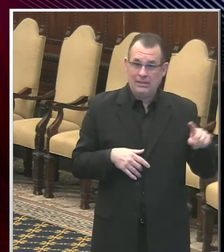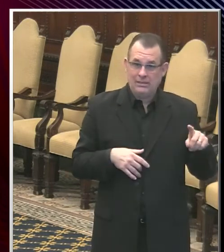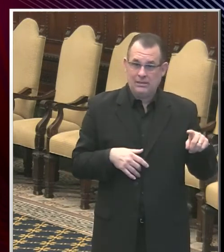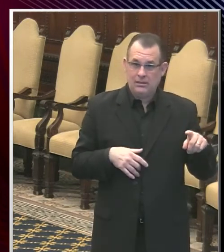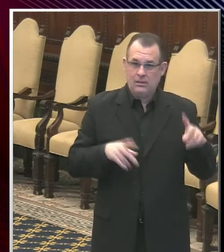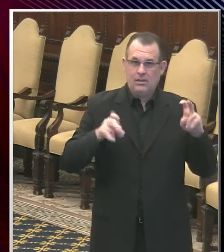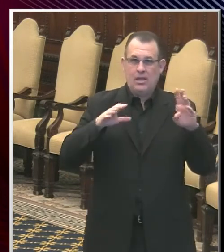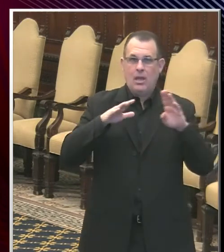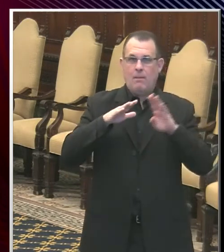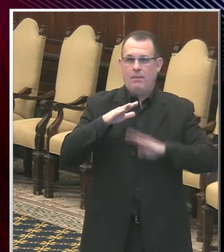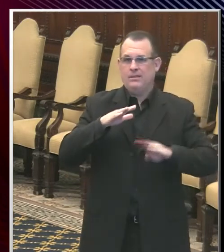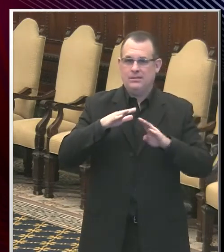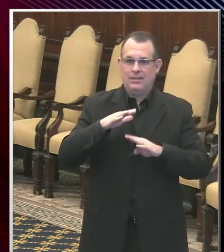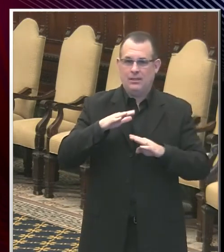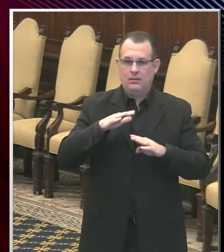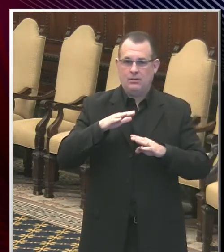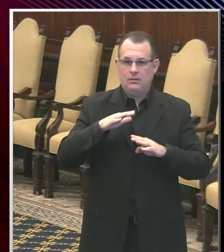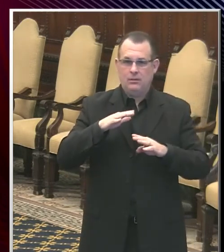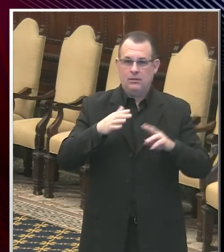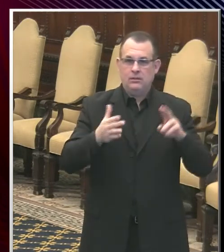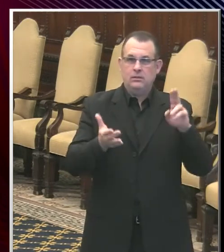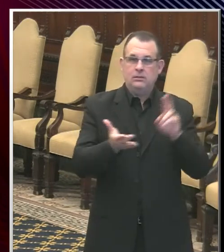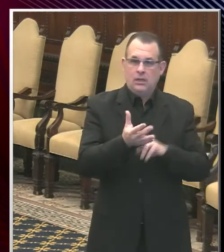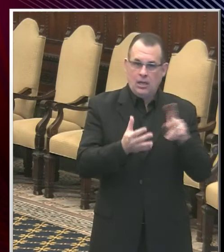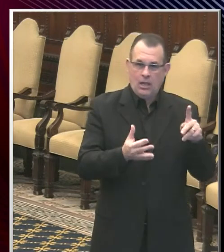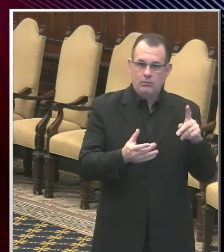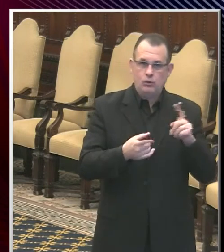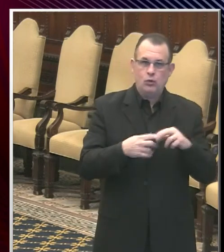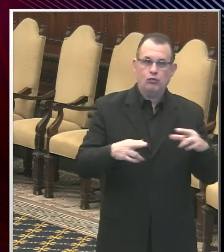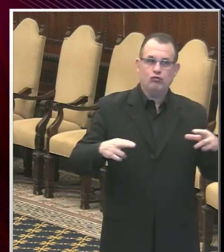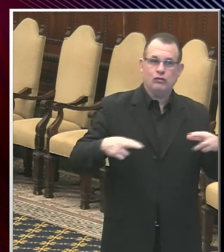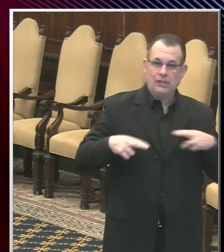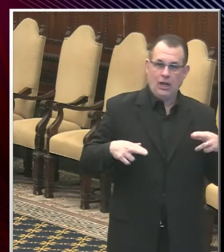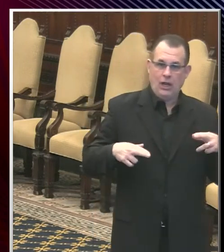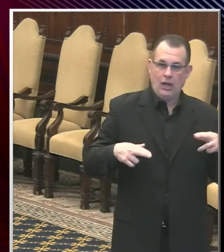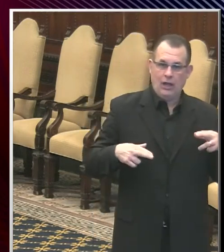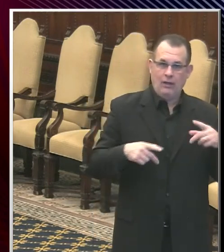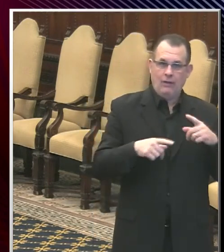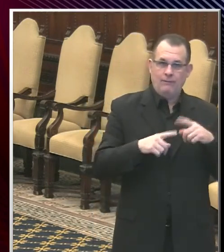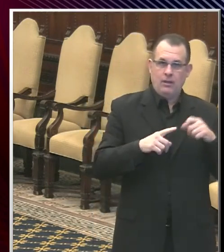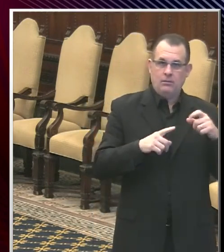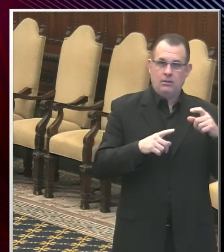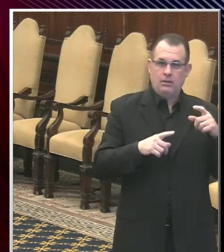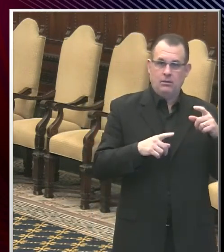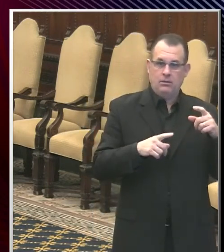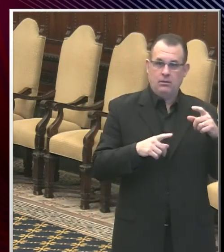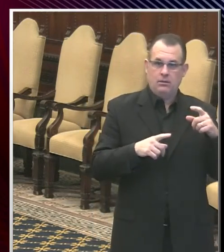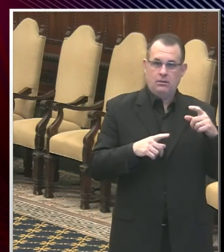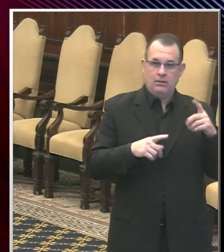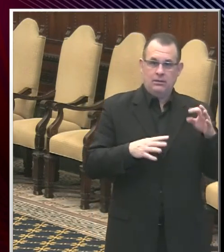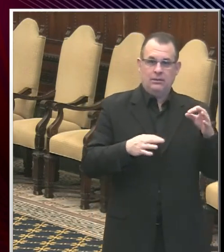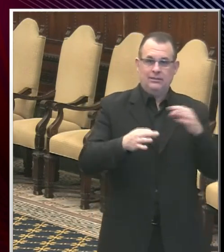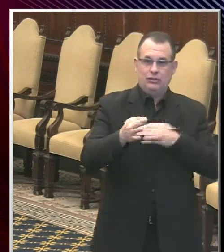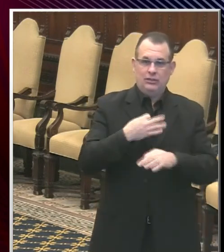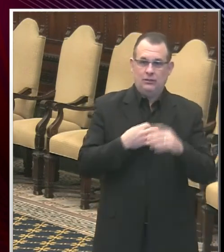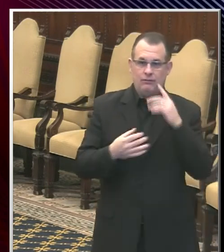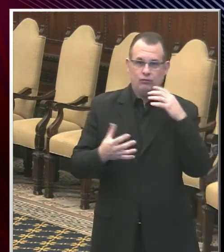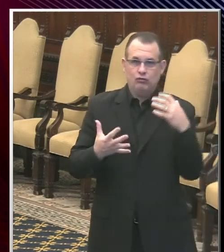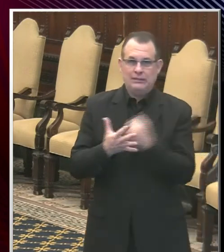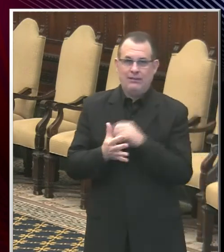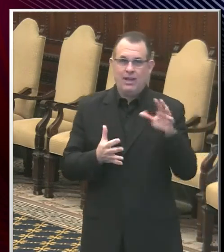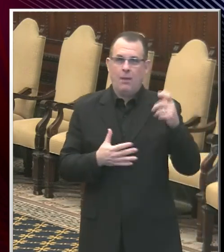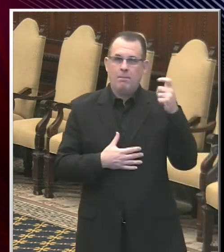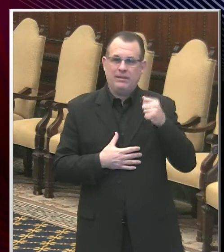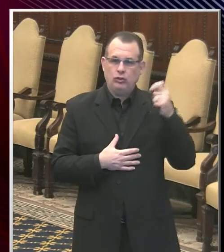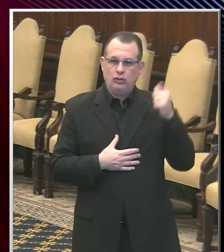basically sign up to leave at a particular date, and in exchange, they start receiving their pension payments as though they